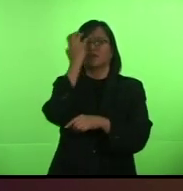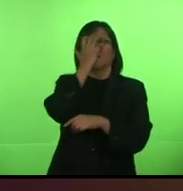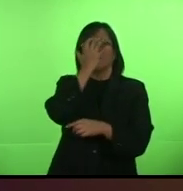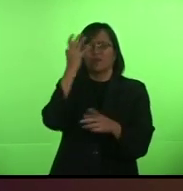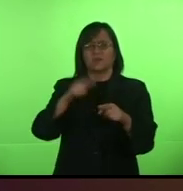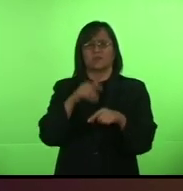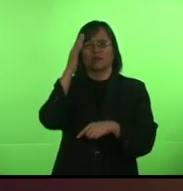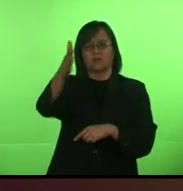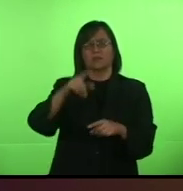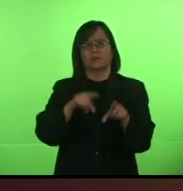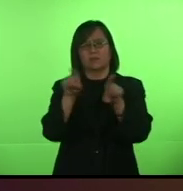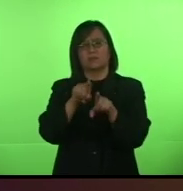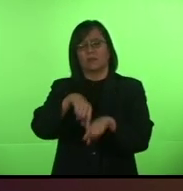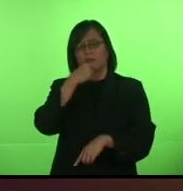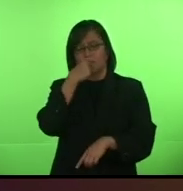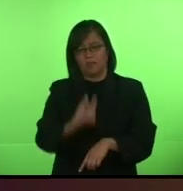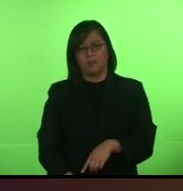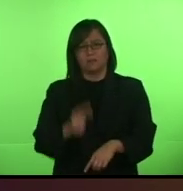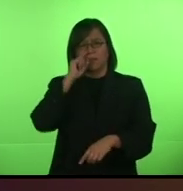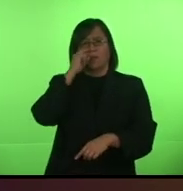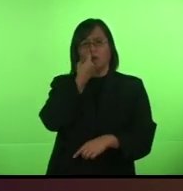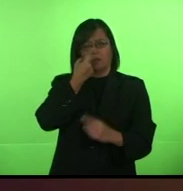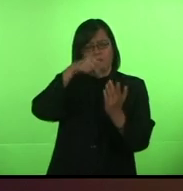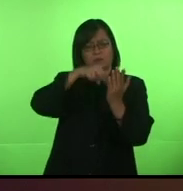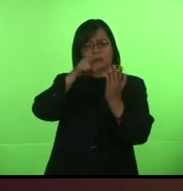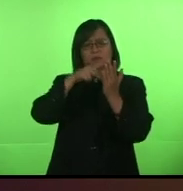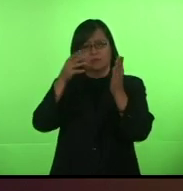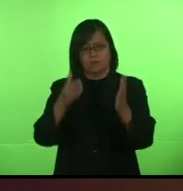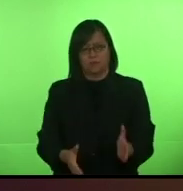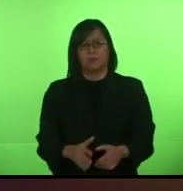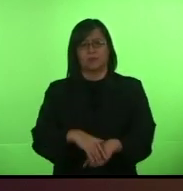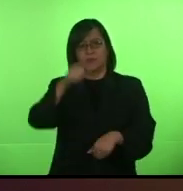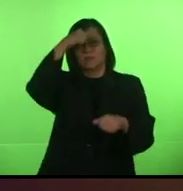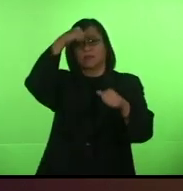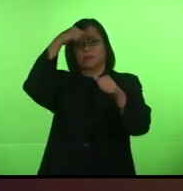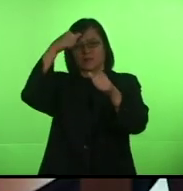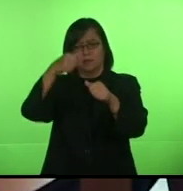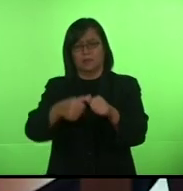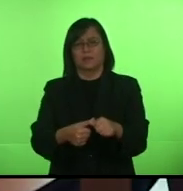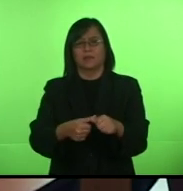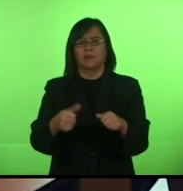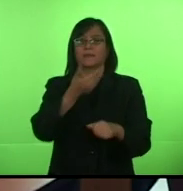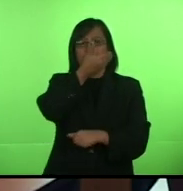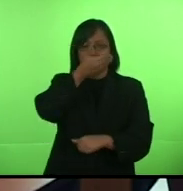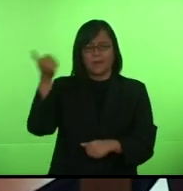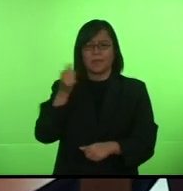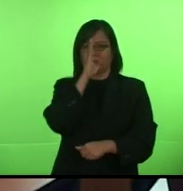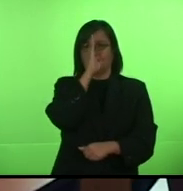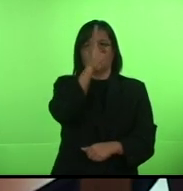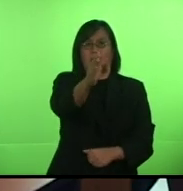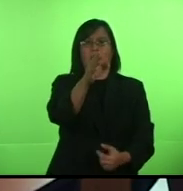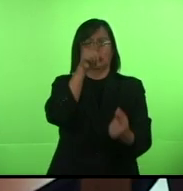can bore the reader. Okay, so remember, be direct, direct to the